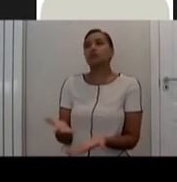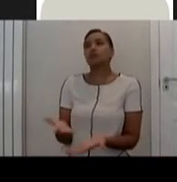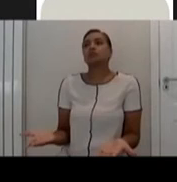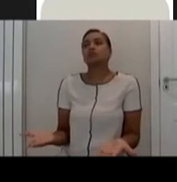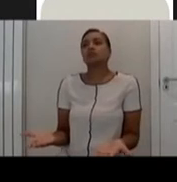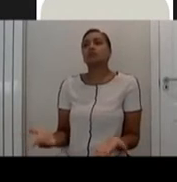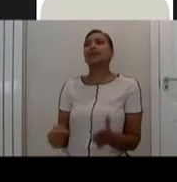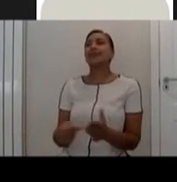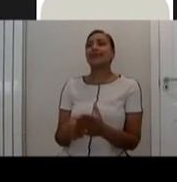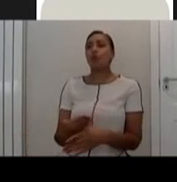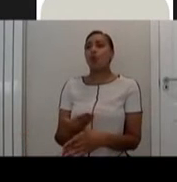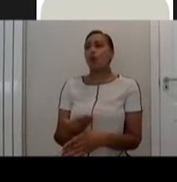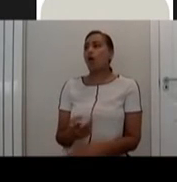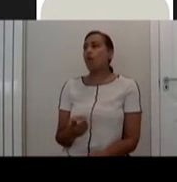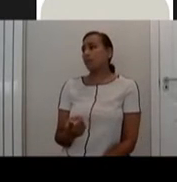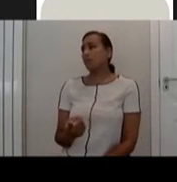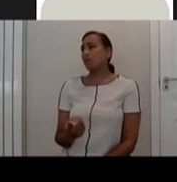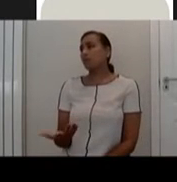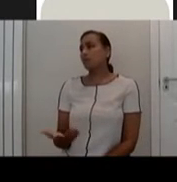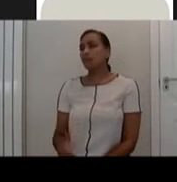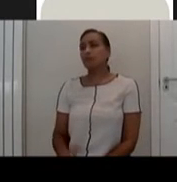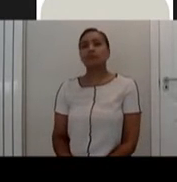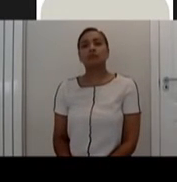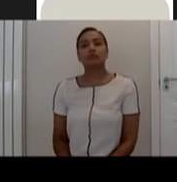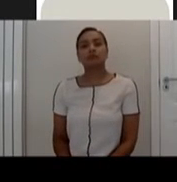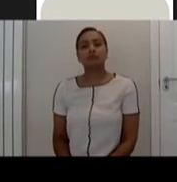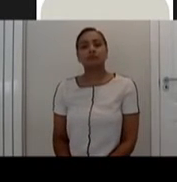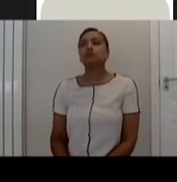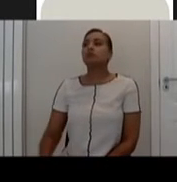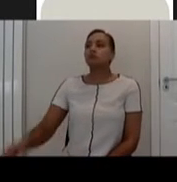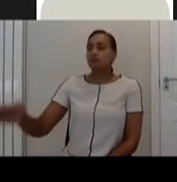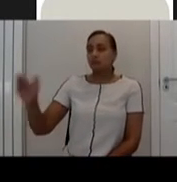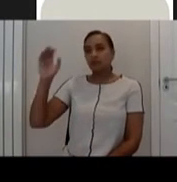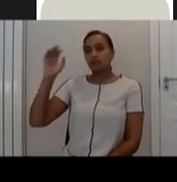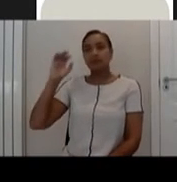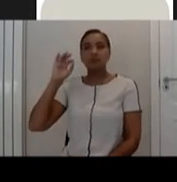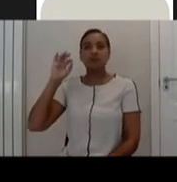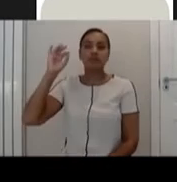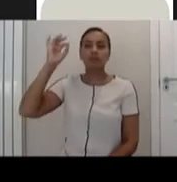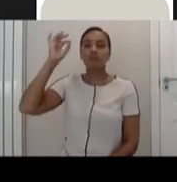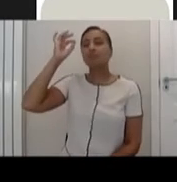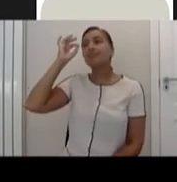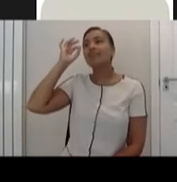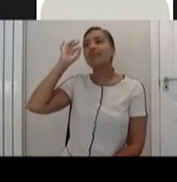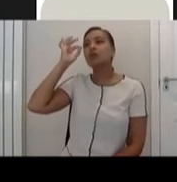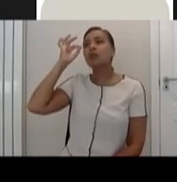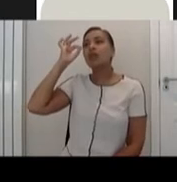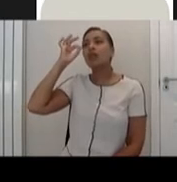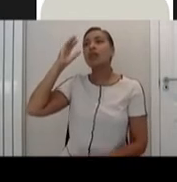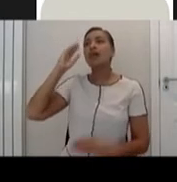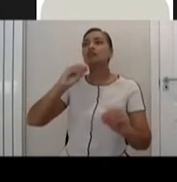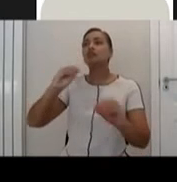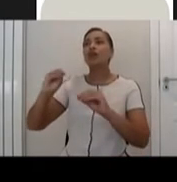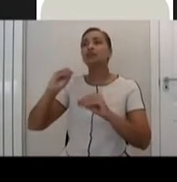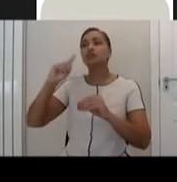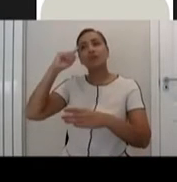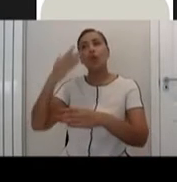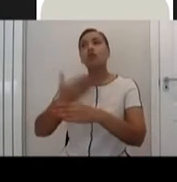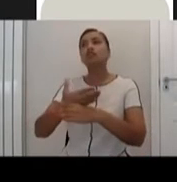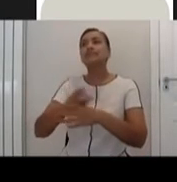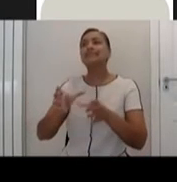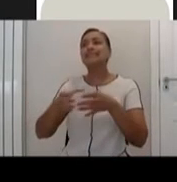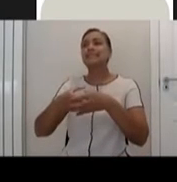key workers, the council's educational psychology team have been working very closely